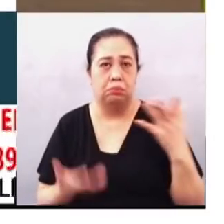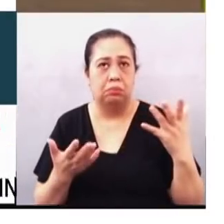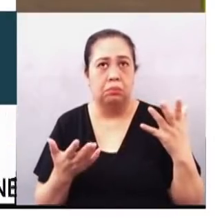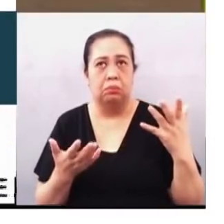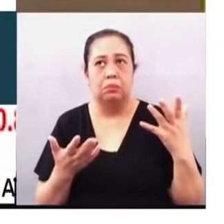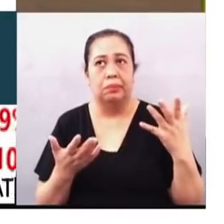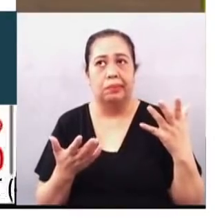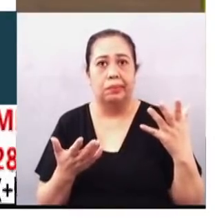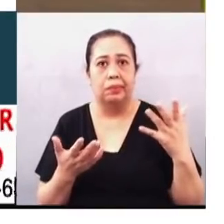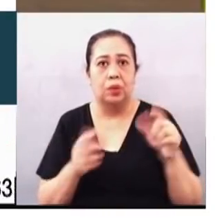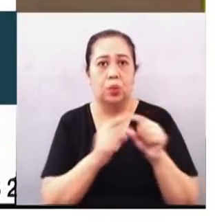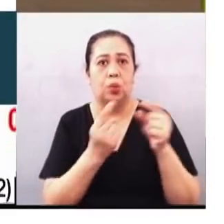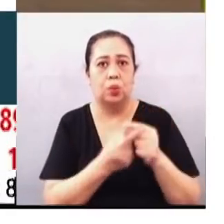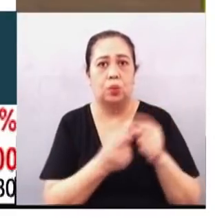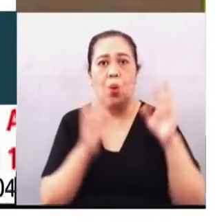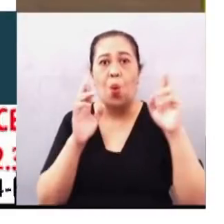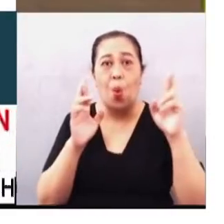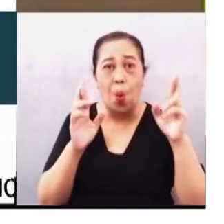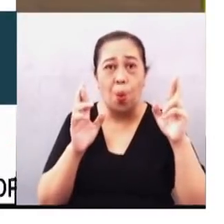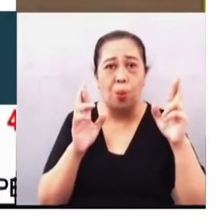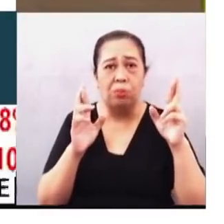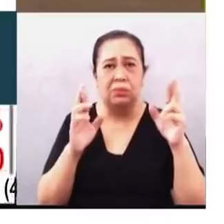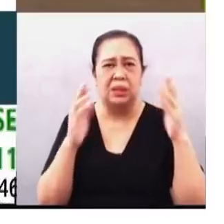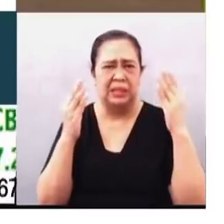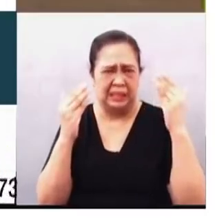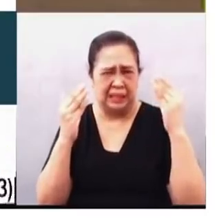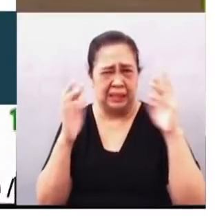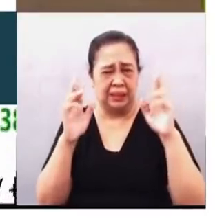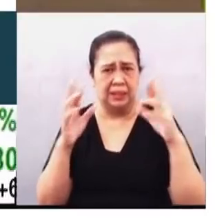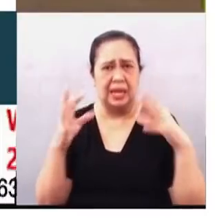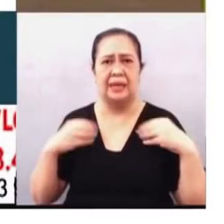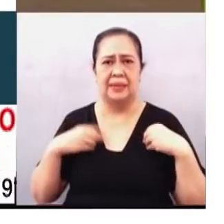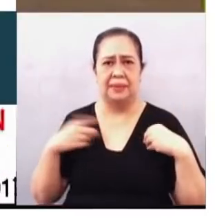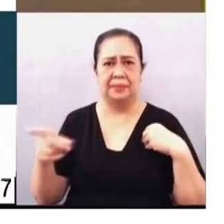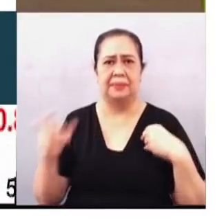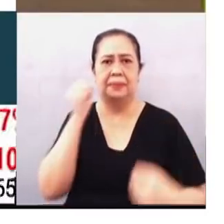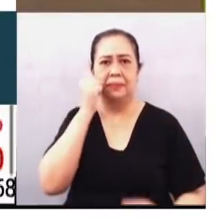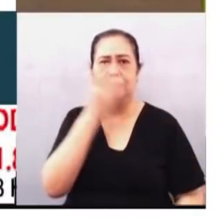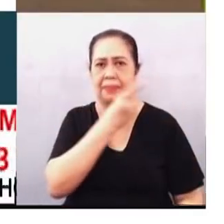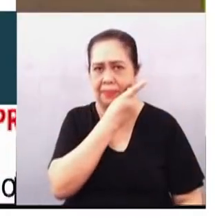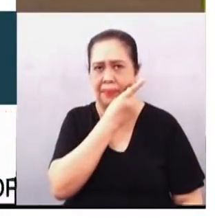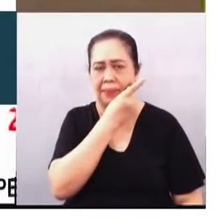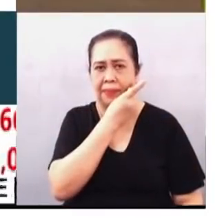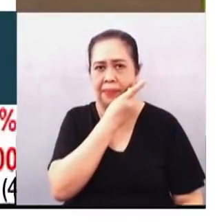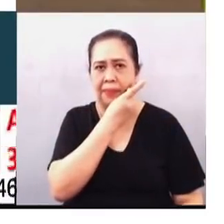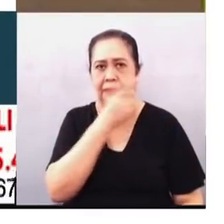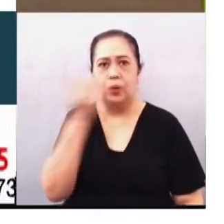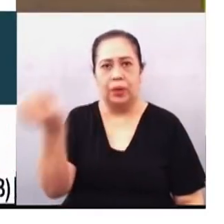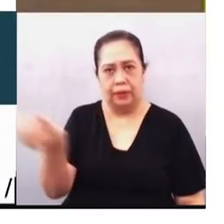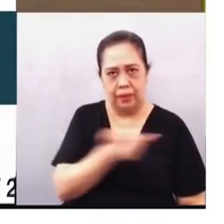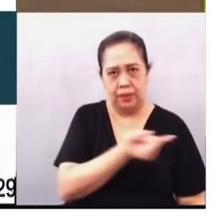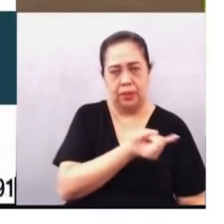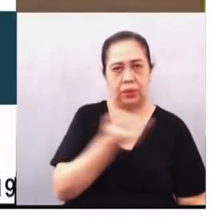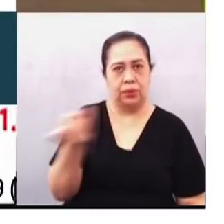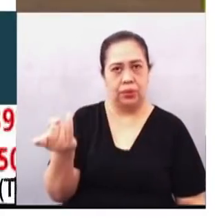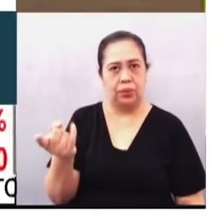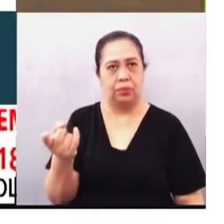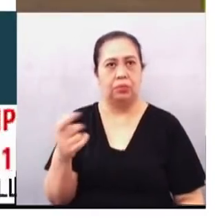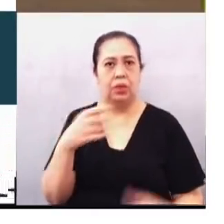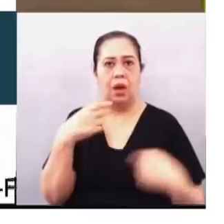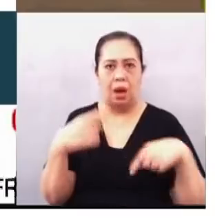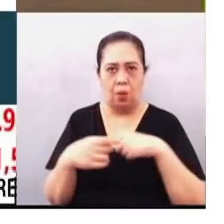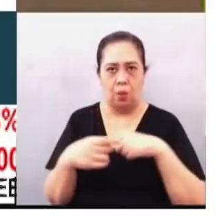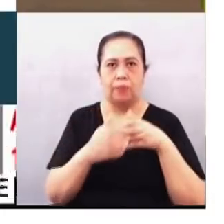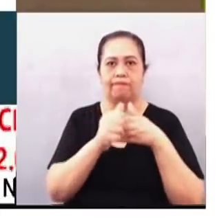the party is hoping na tatanggapin ni Mayor Inday Sara yung invitation sa kanya to be our standard